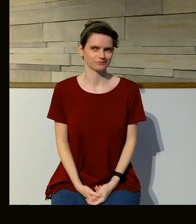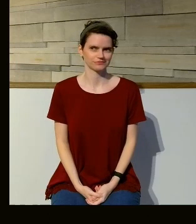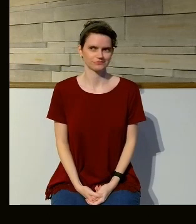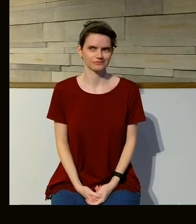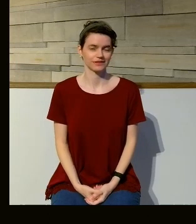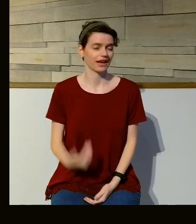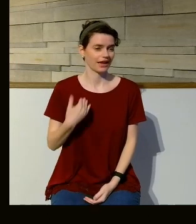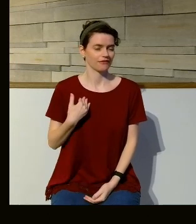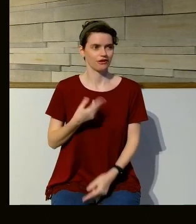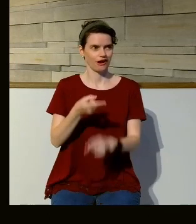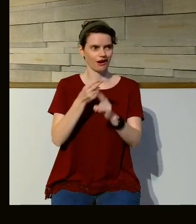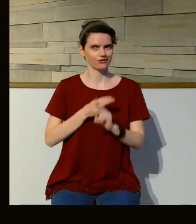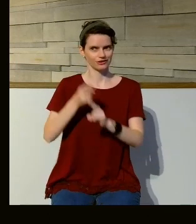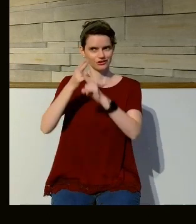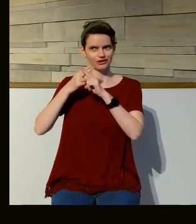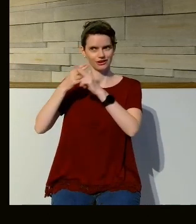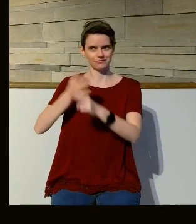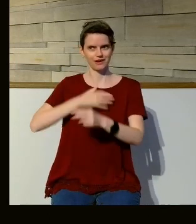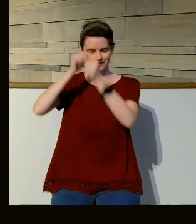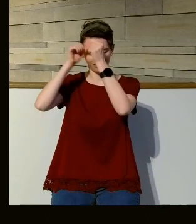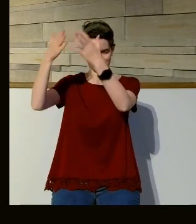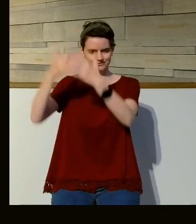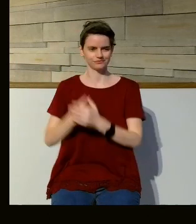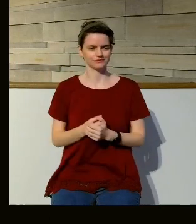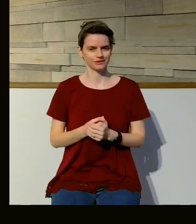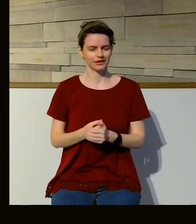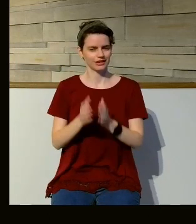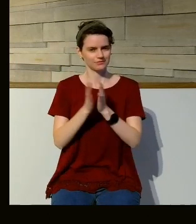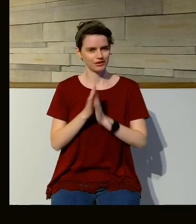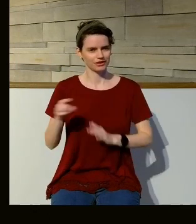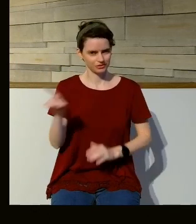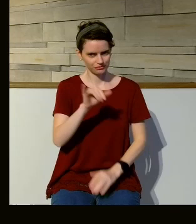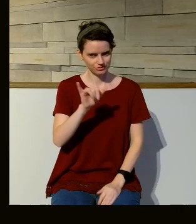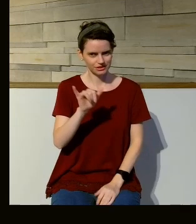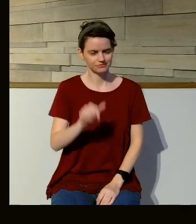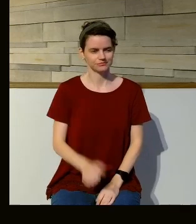And I have the privilege of calling him my Heavenly Father. And I pray that you do as well.